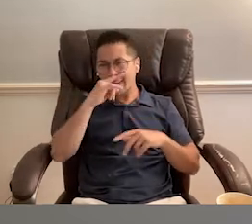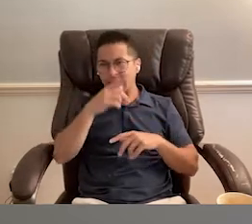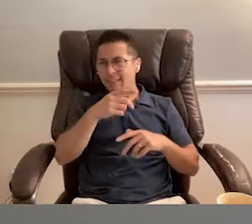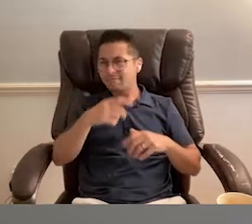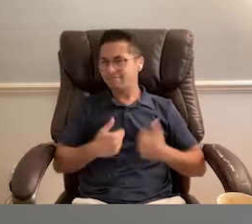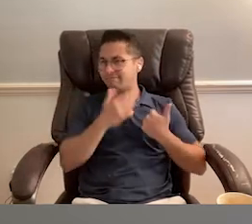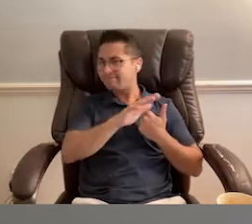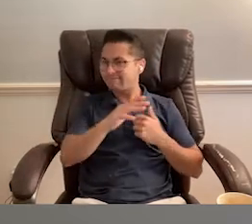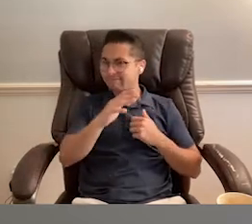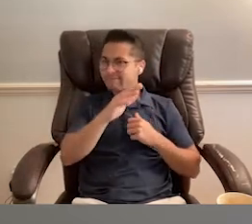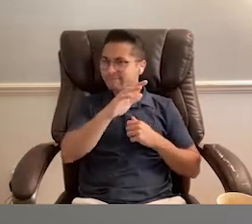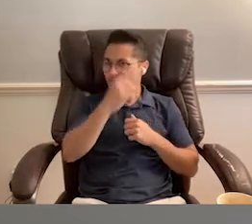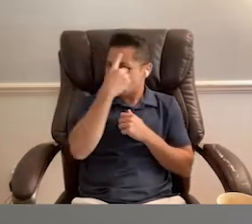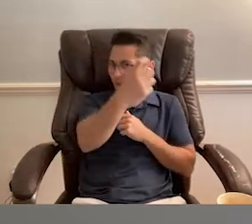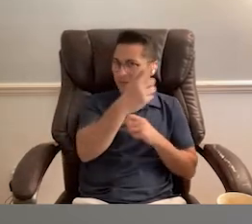right? So,